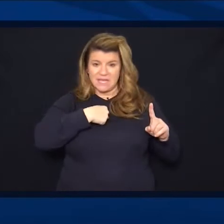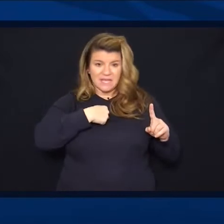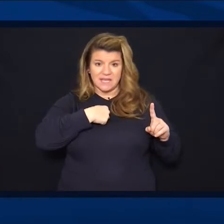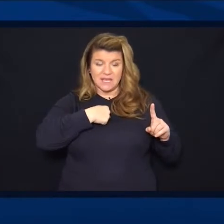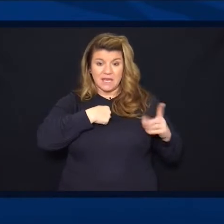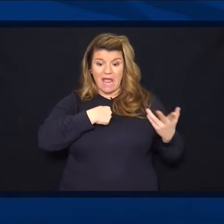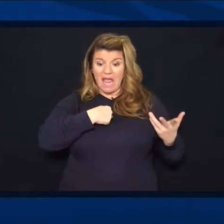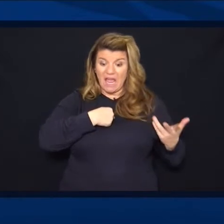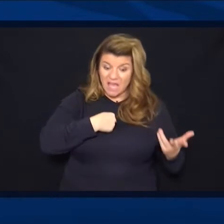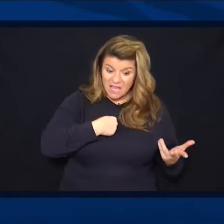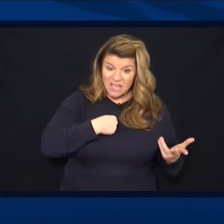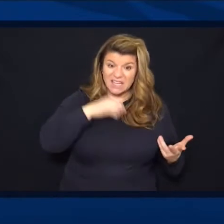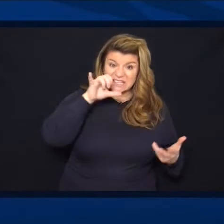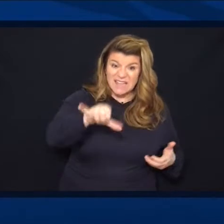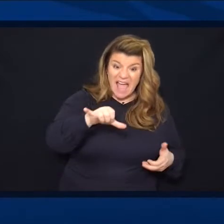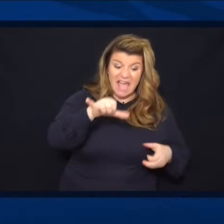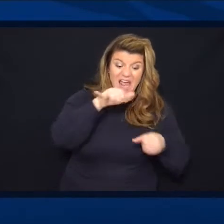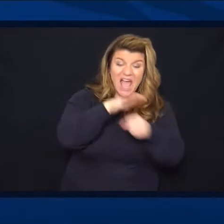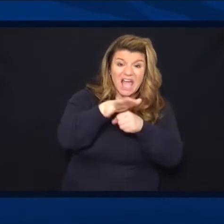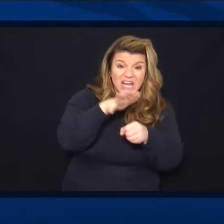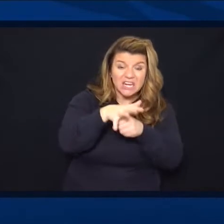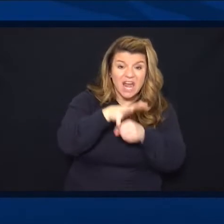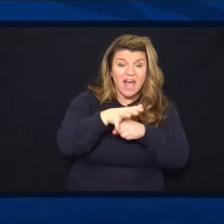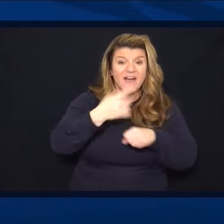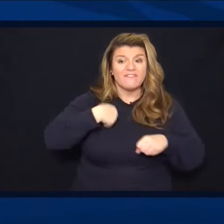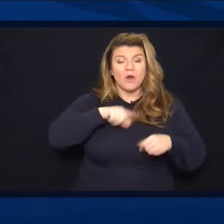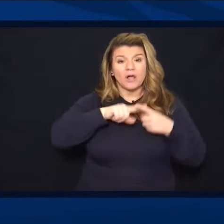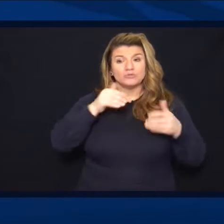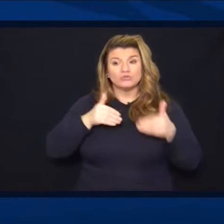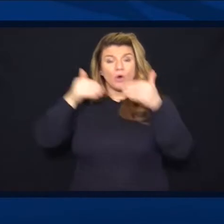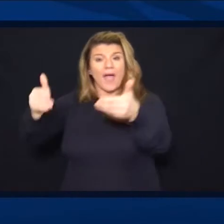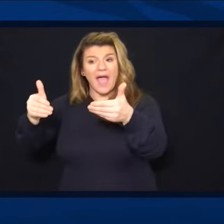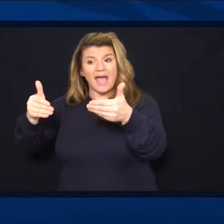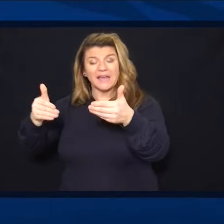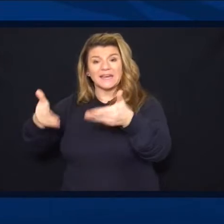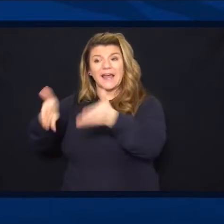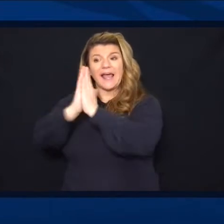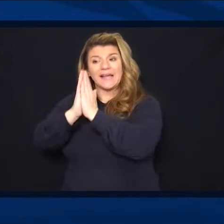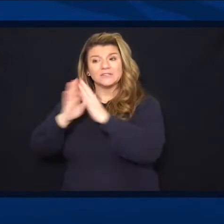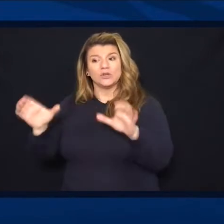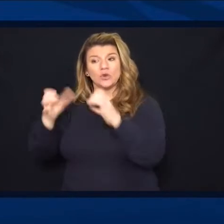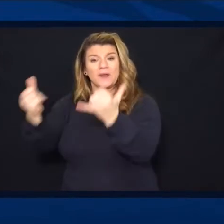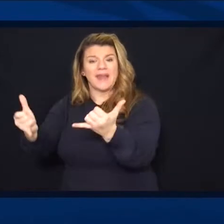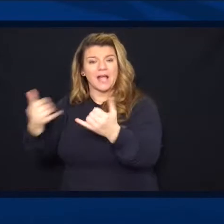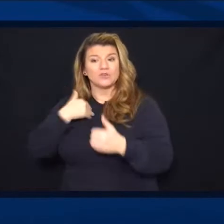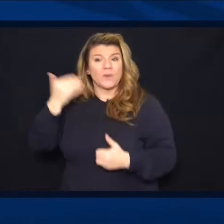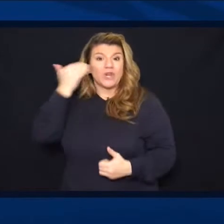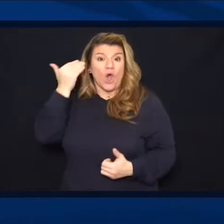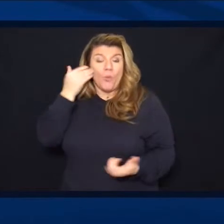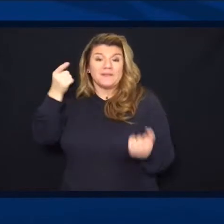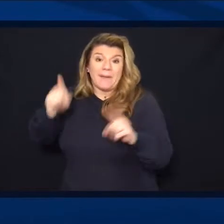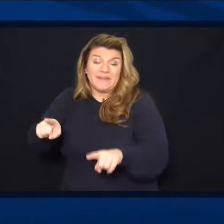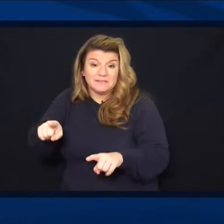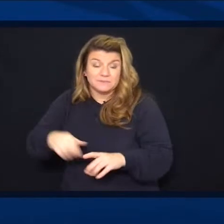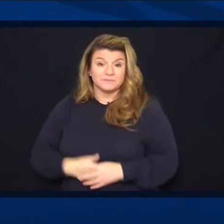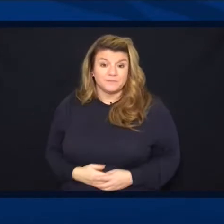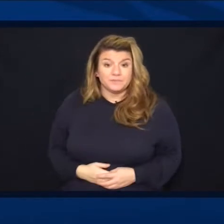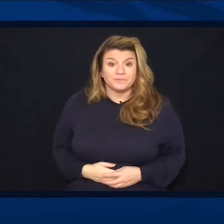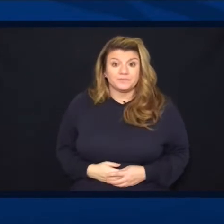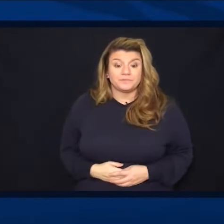is that enough, or do we need to enact some other measures, and shouldn't we do it now since we know what's coming?